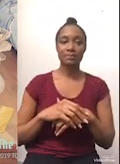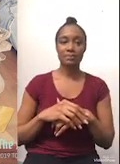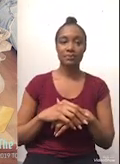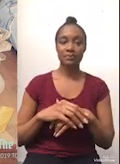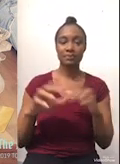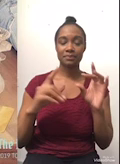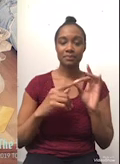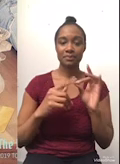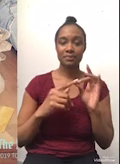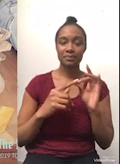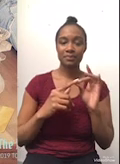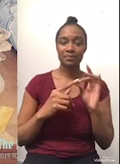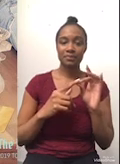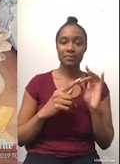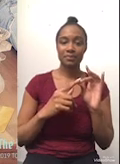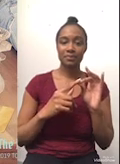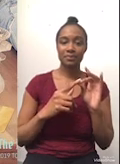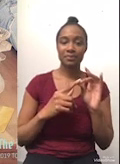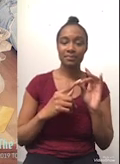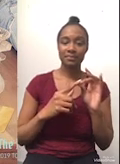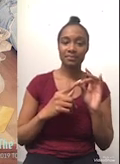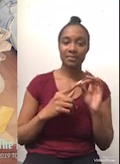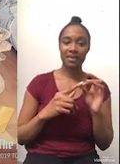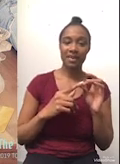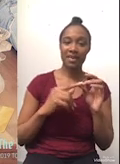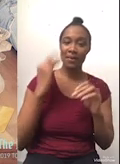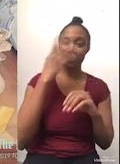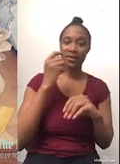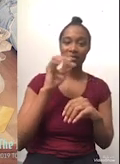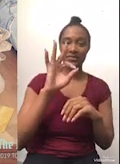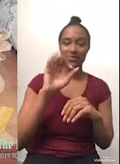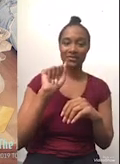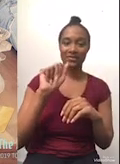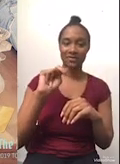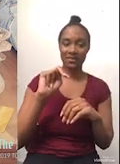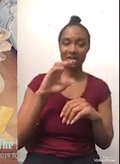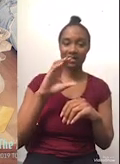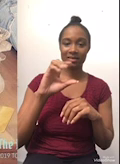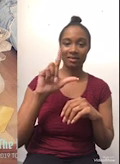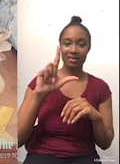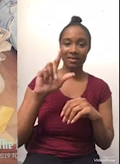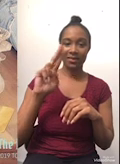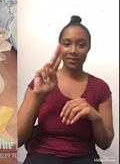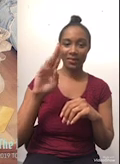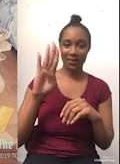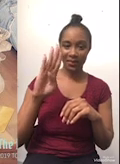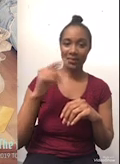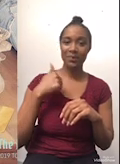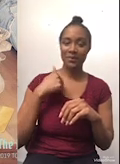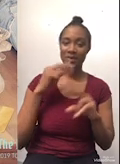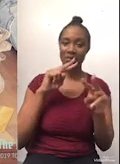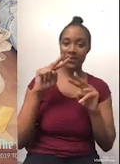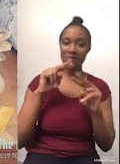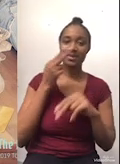Honey, I relieve stress by looking at our pretty fan club. Honey, 10. Heart. Xiao,